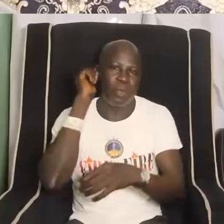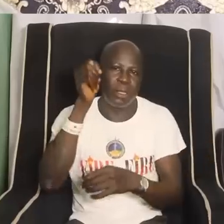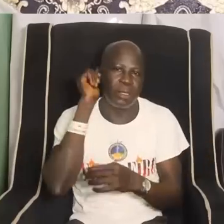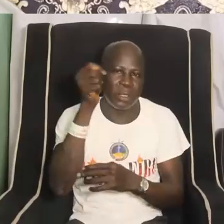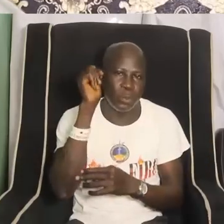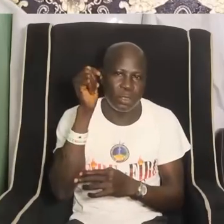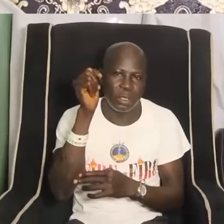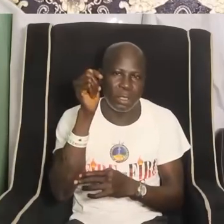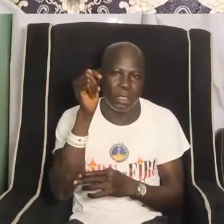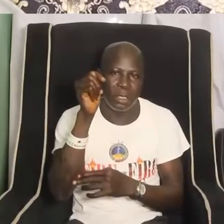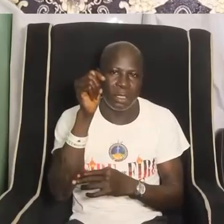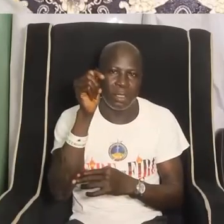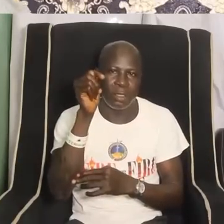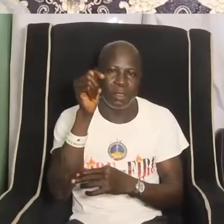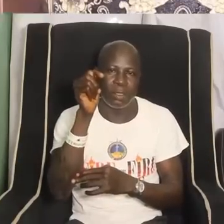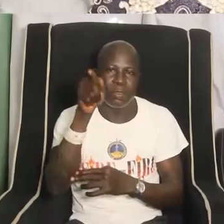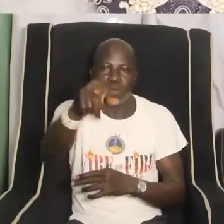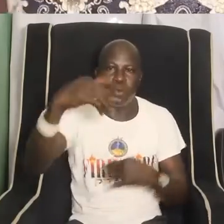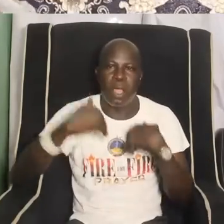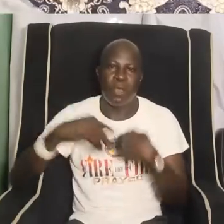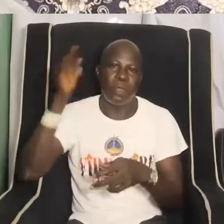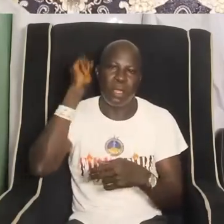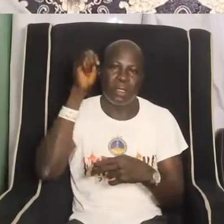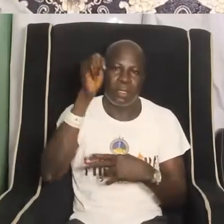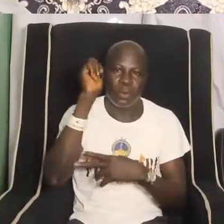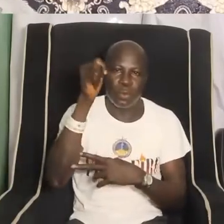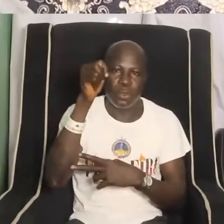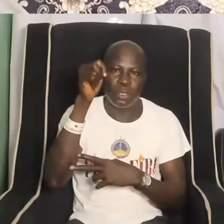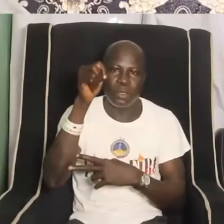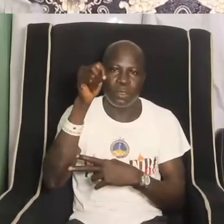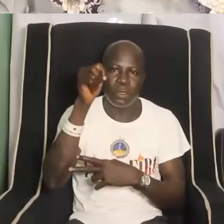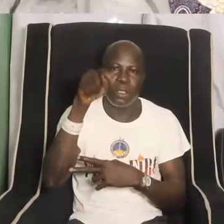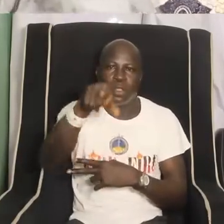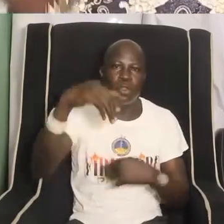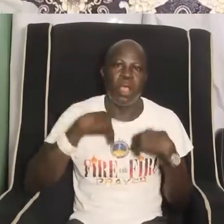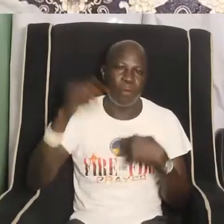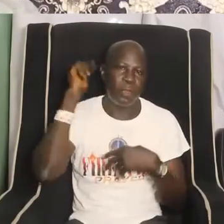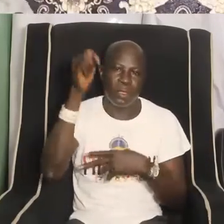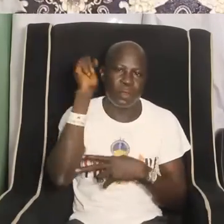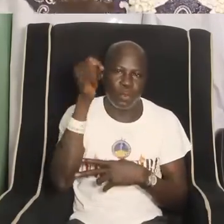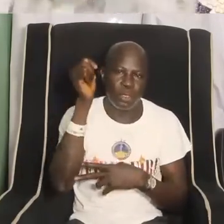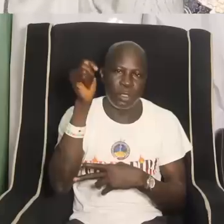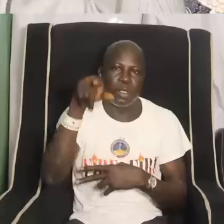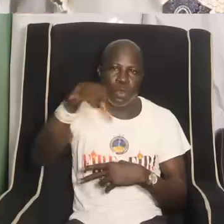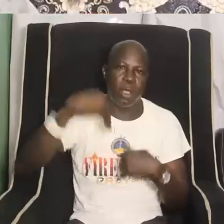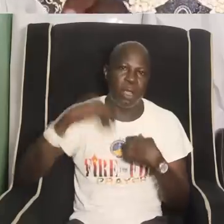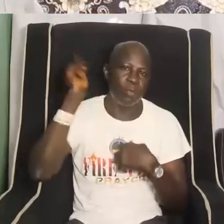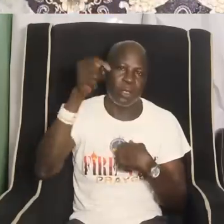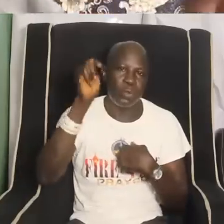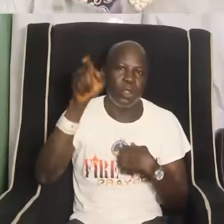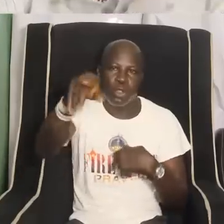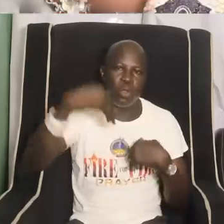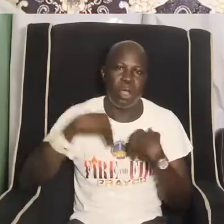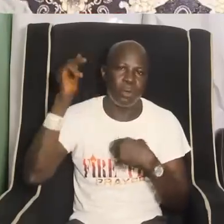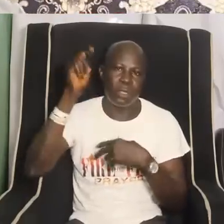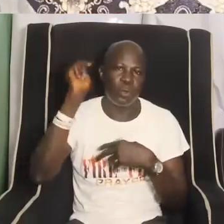You have testimony. Oh my God, you are no way. One testimony. One testimony. One testimony. One testimony. One testimony. One testimony.